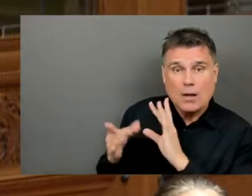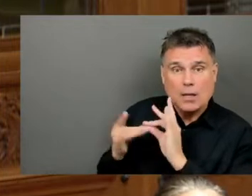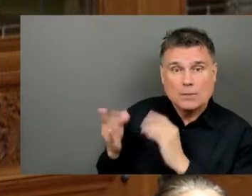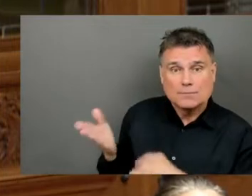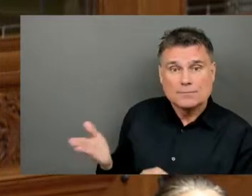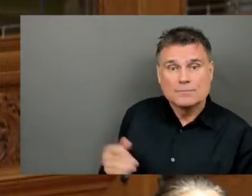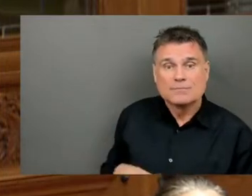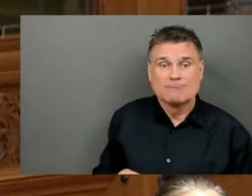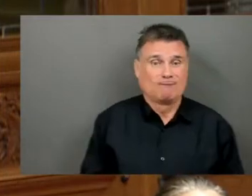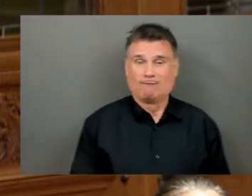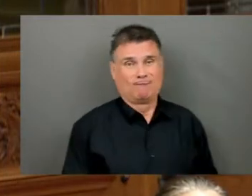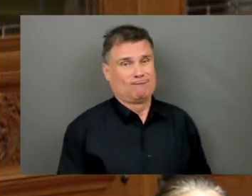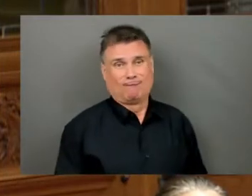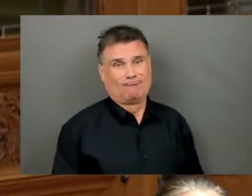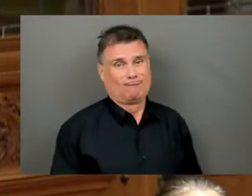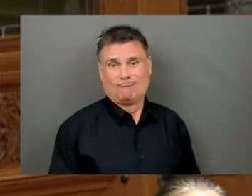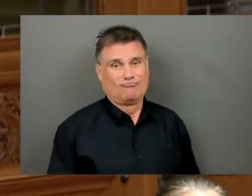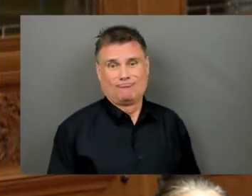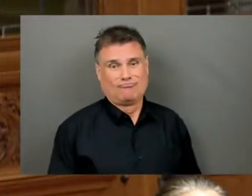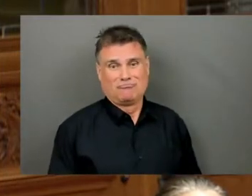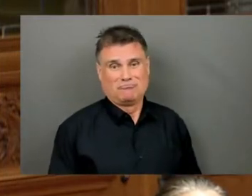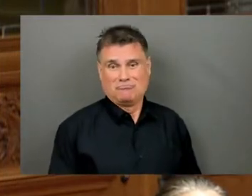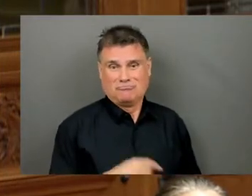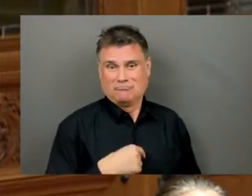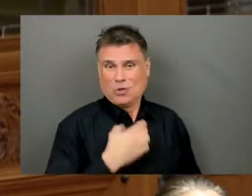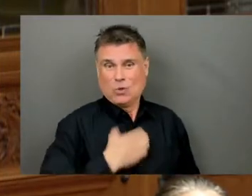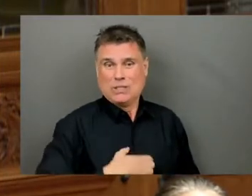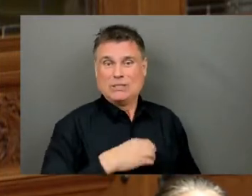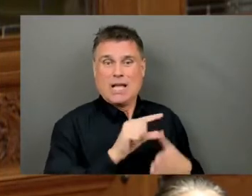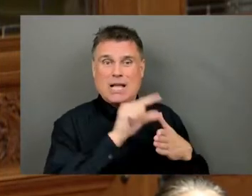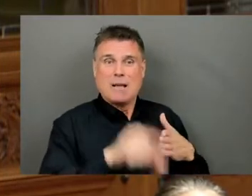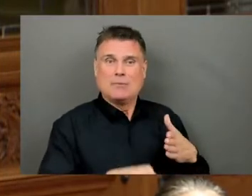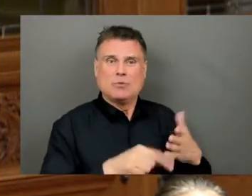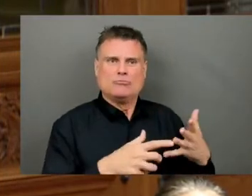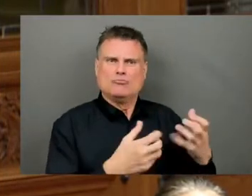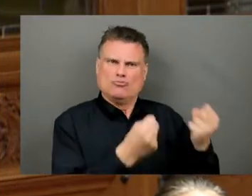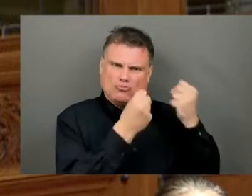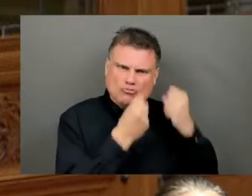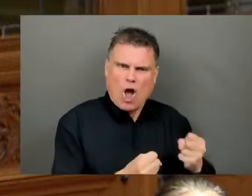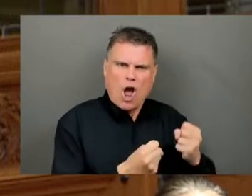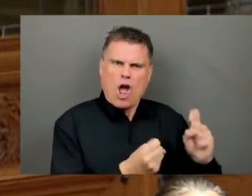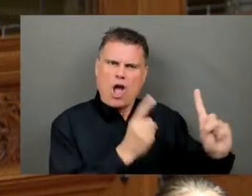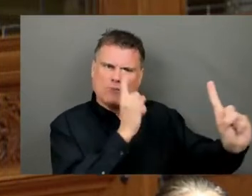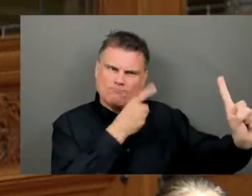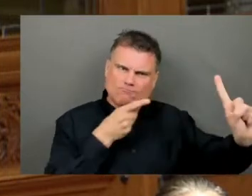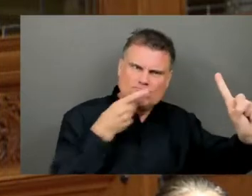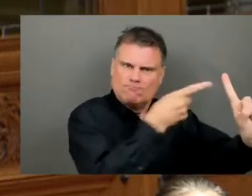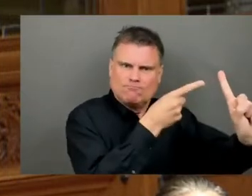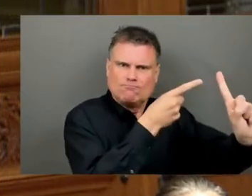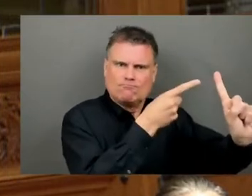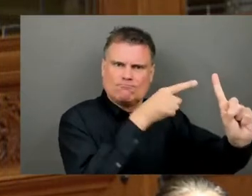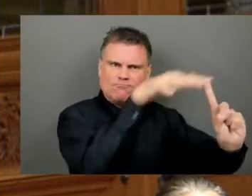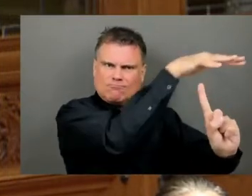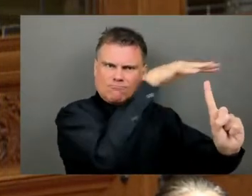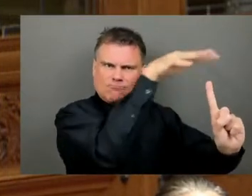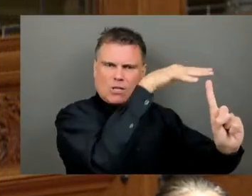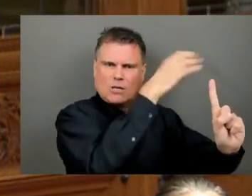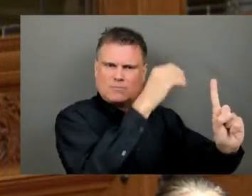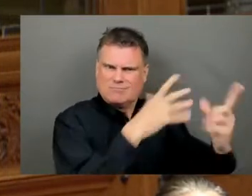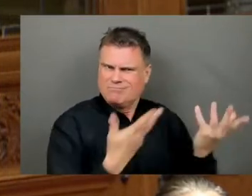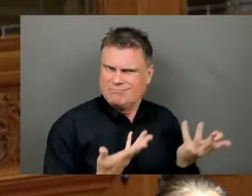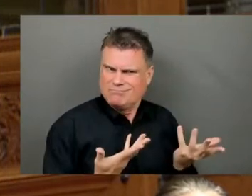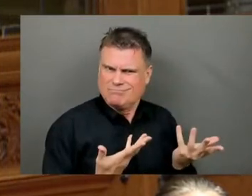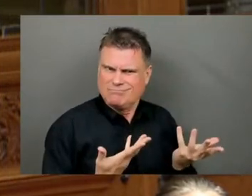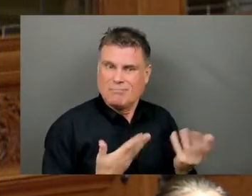the question I actually asked, so I'll try again. Shell took home $28 billion